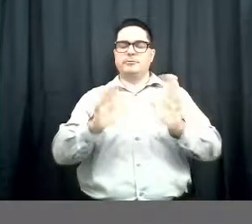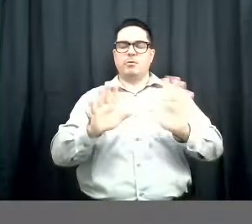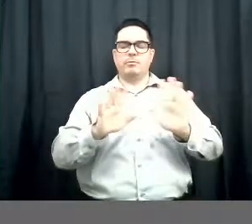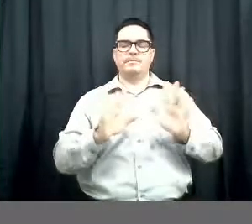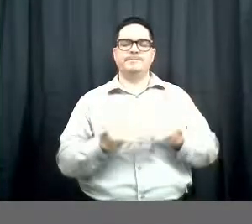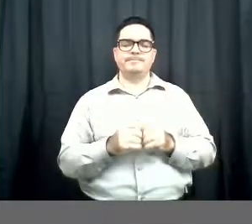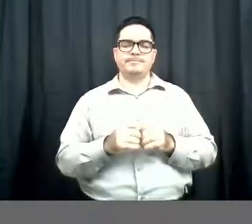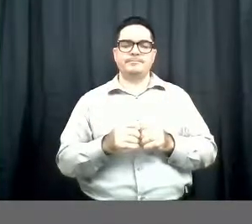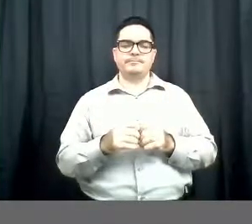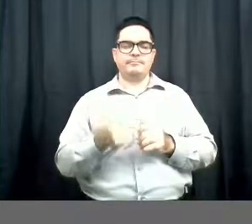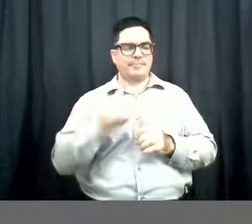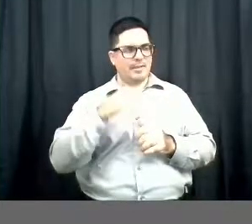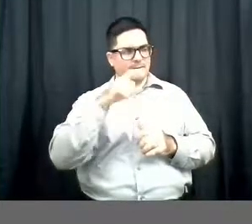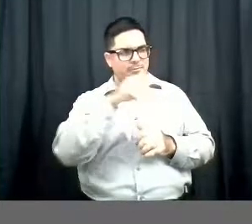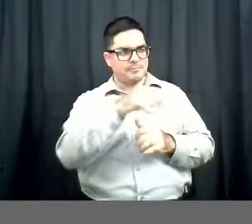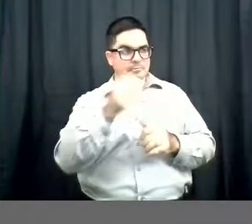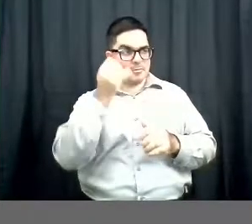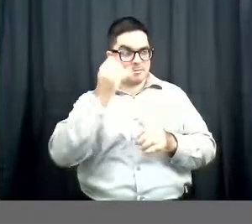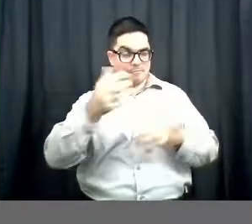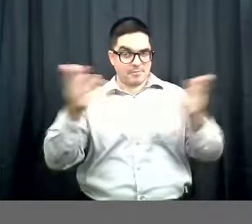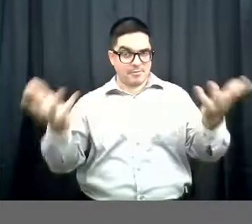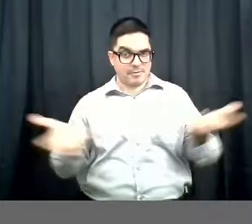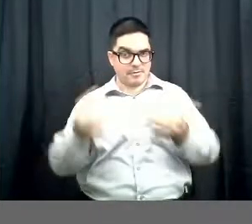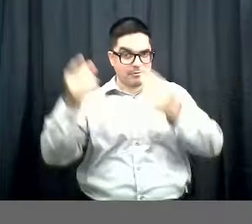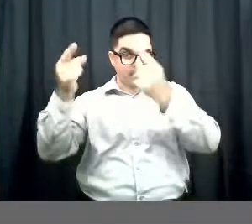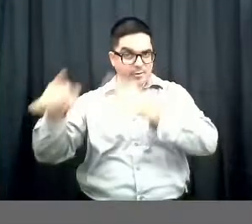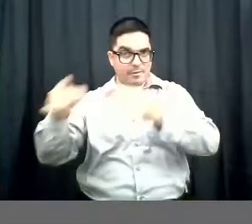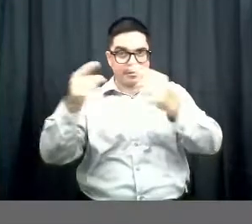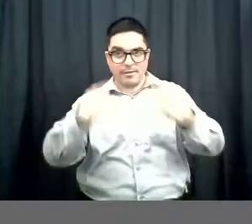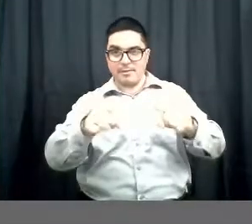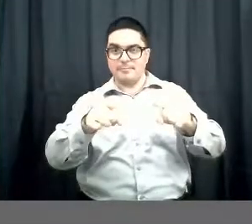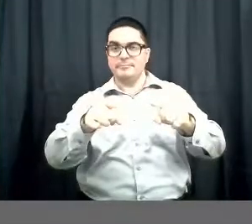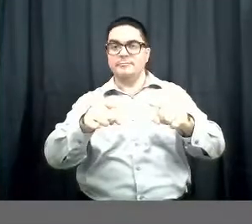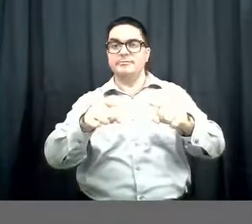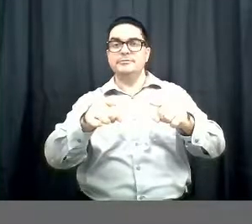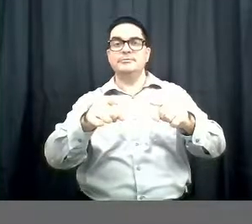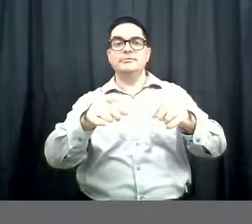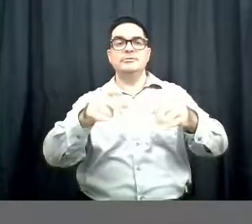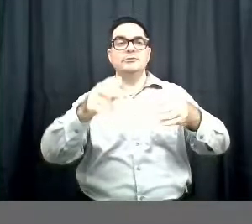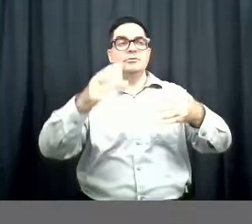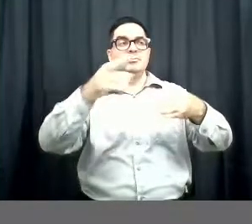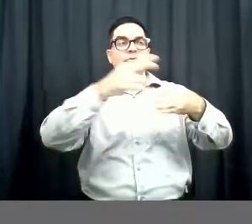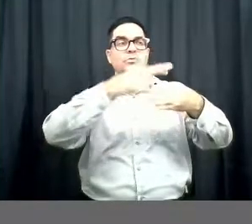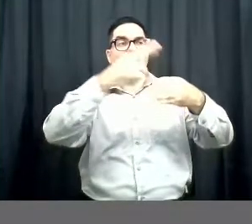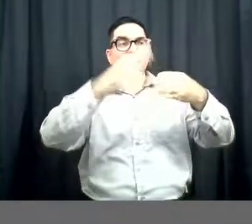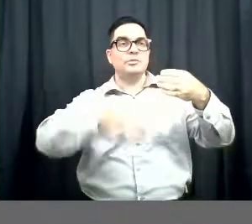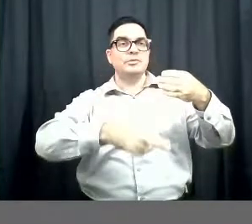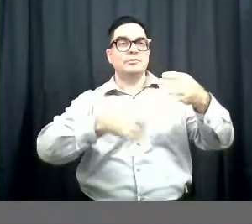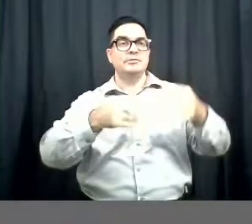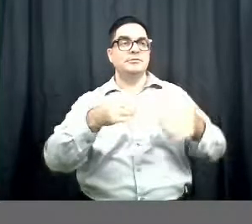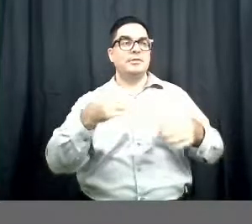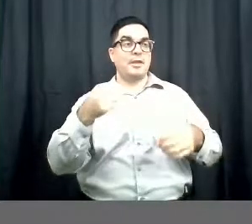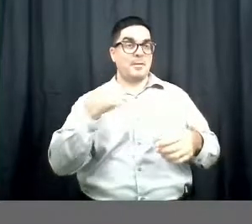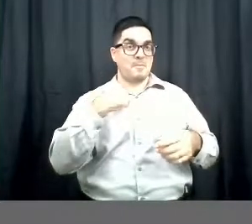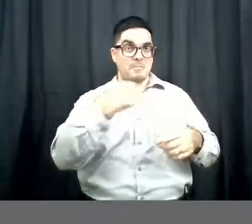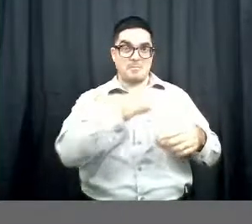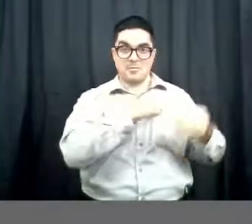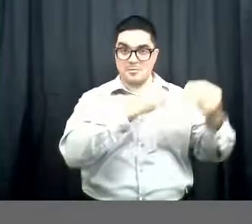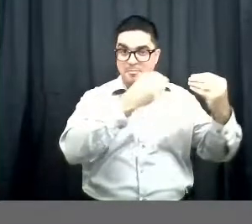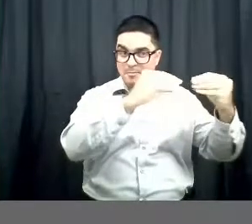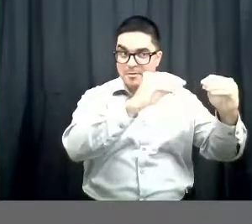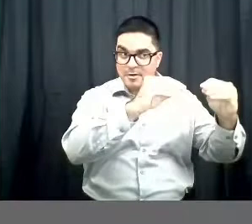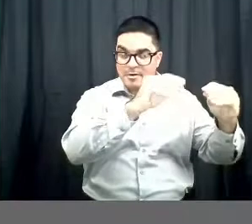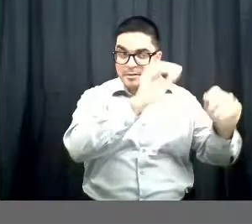has any effect or consequence on the municipal markets, whether we see spillover effect yet or